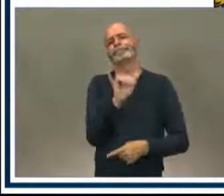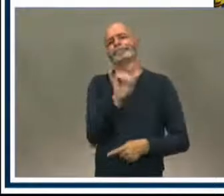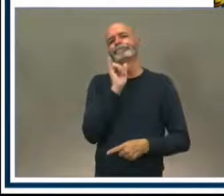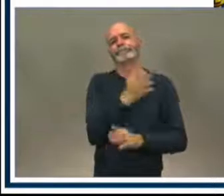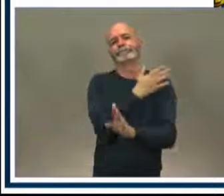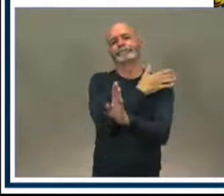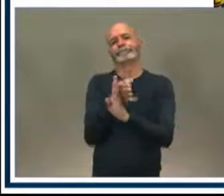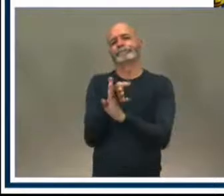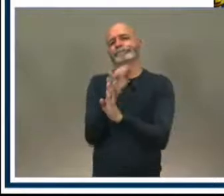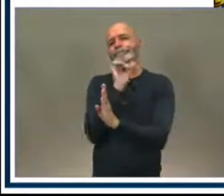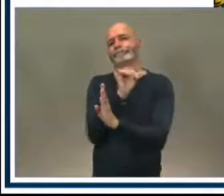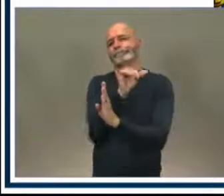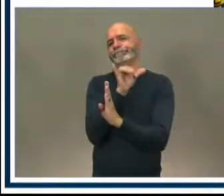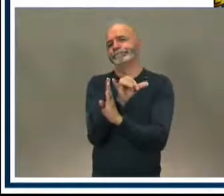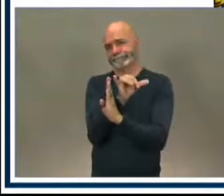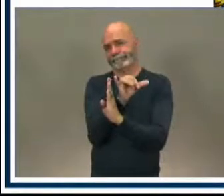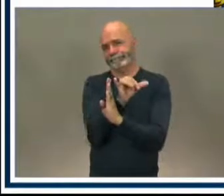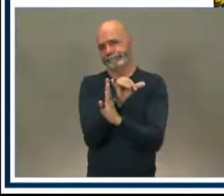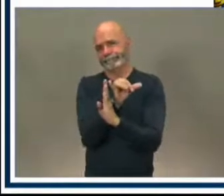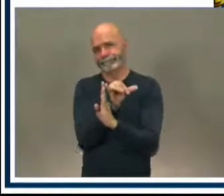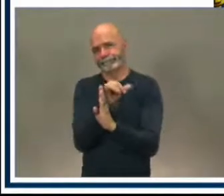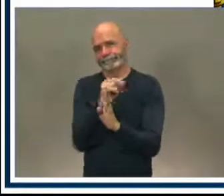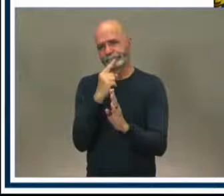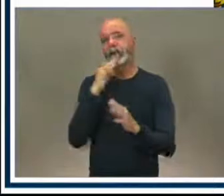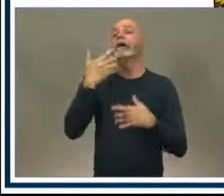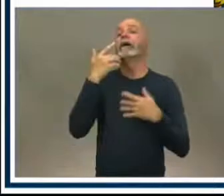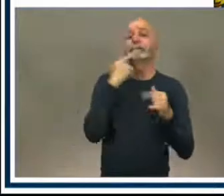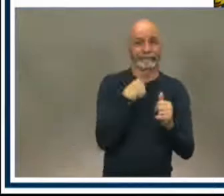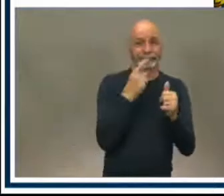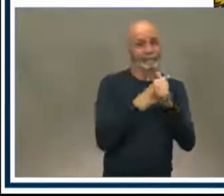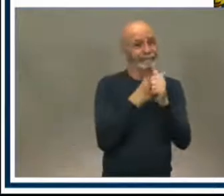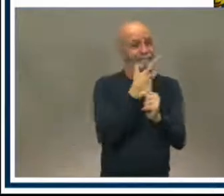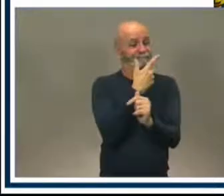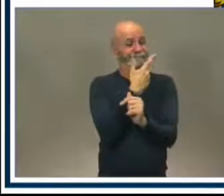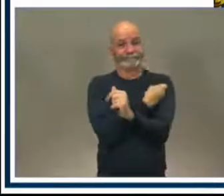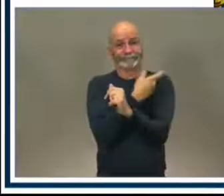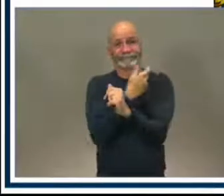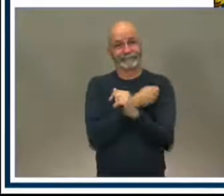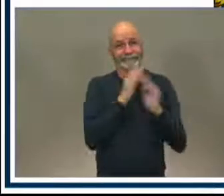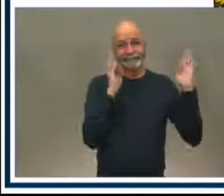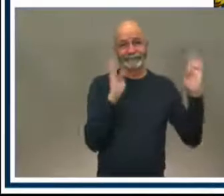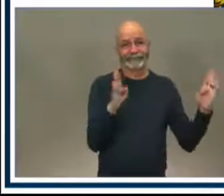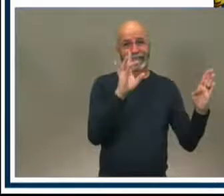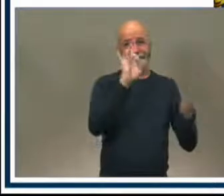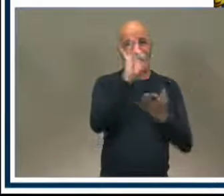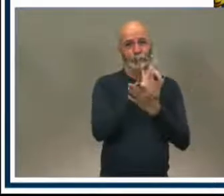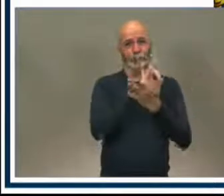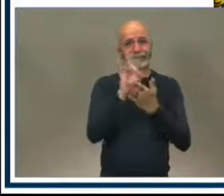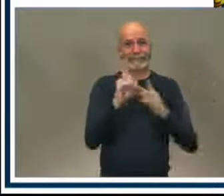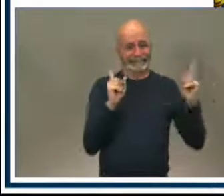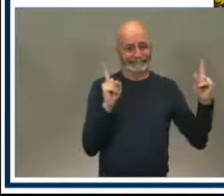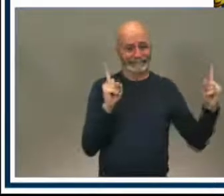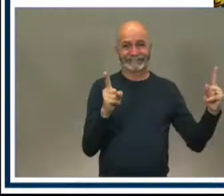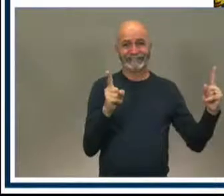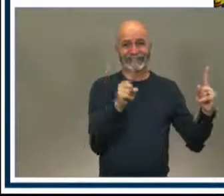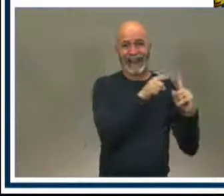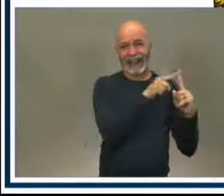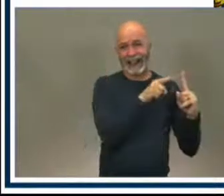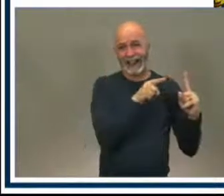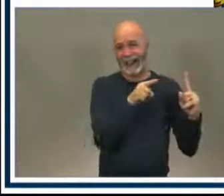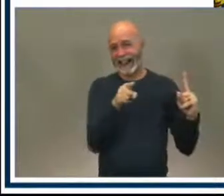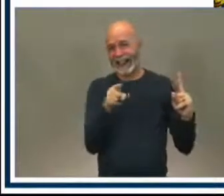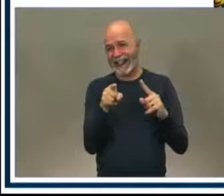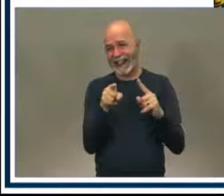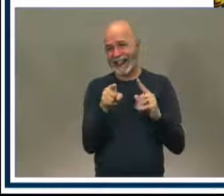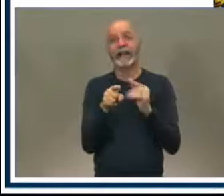option to wait the 8 weeks or to go sooner if we know from NACI that that's the most optimal protection? It's optimal, but it doesn't mean that 4